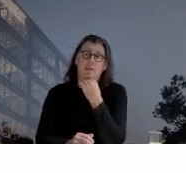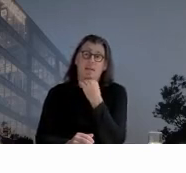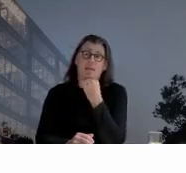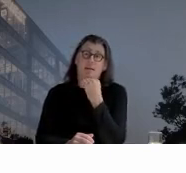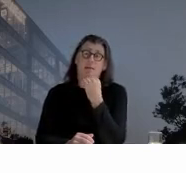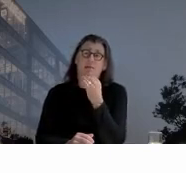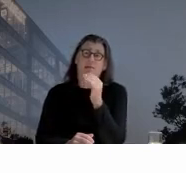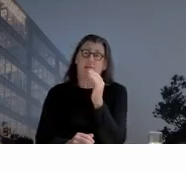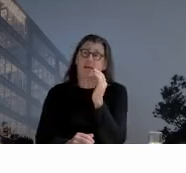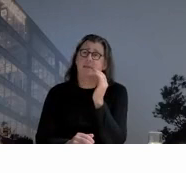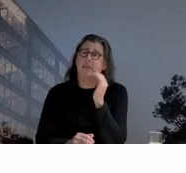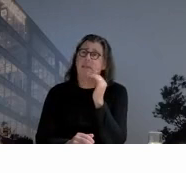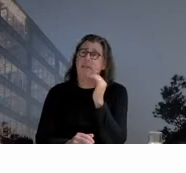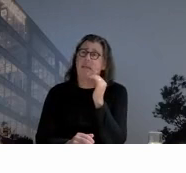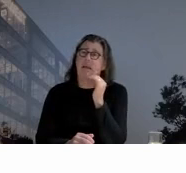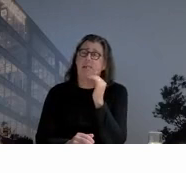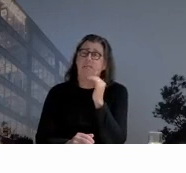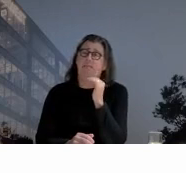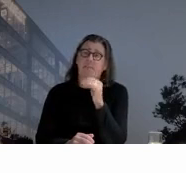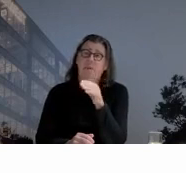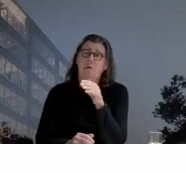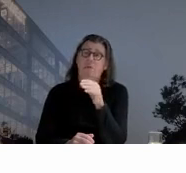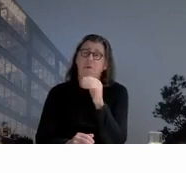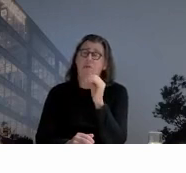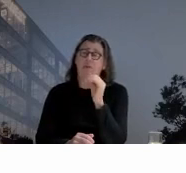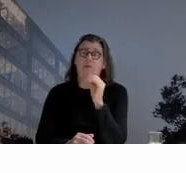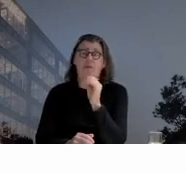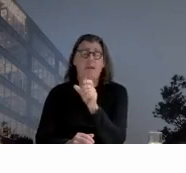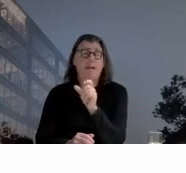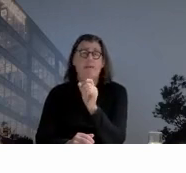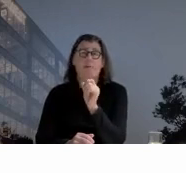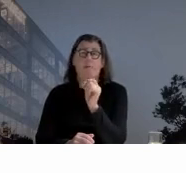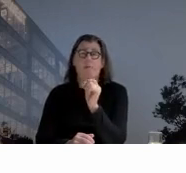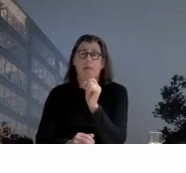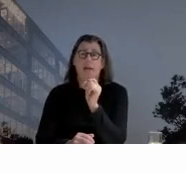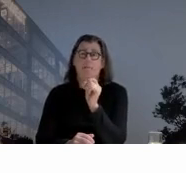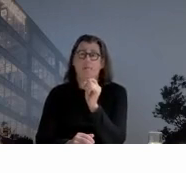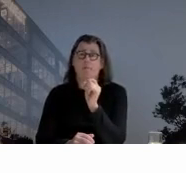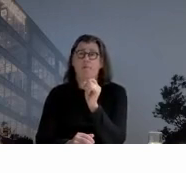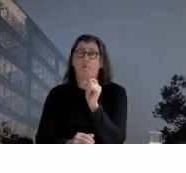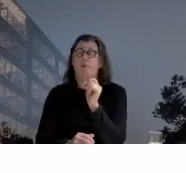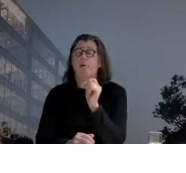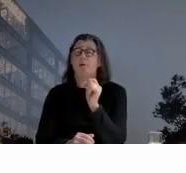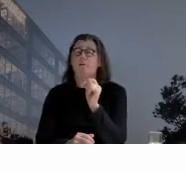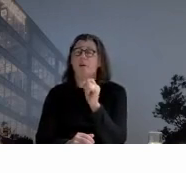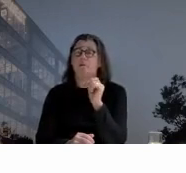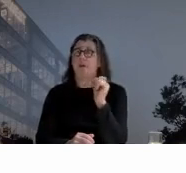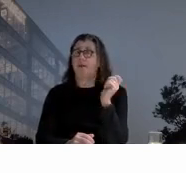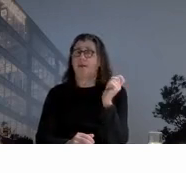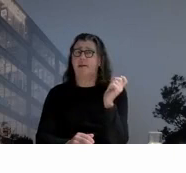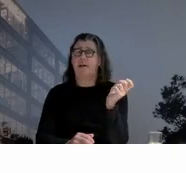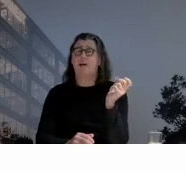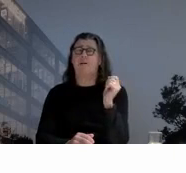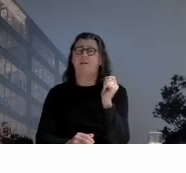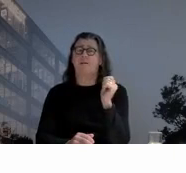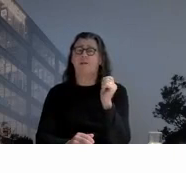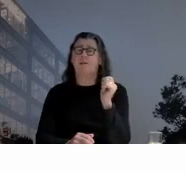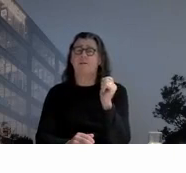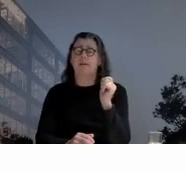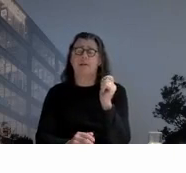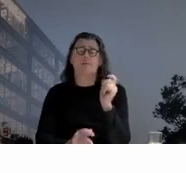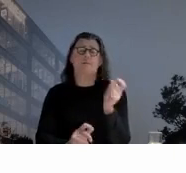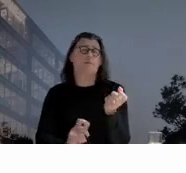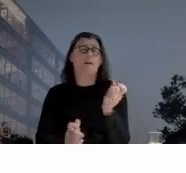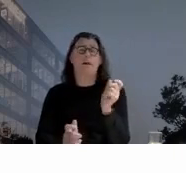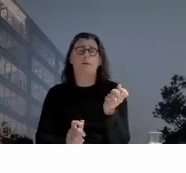there. The 28.5% saving is all concrete, but an 8.4 by 8.4 grid rather than a 9 by